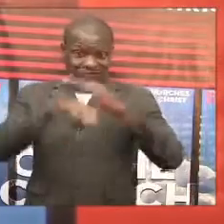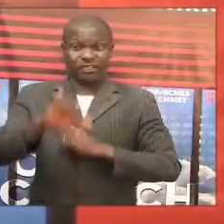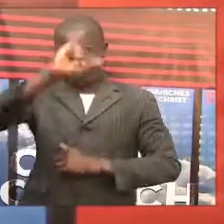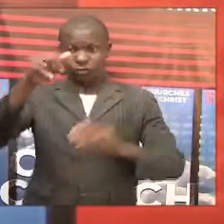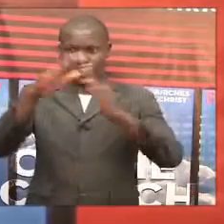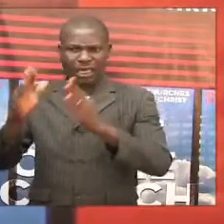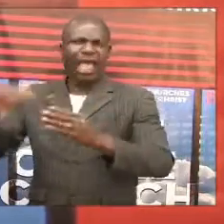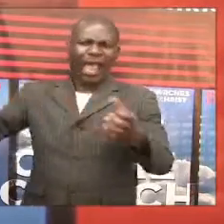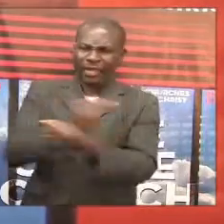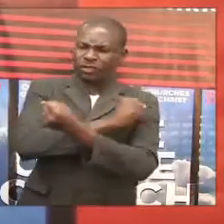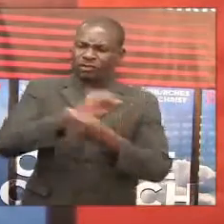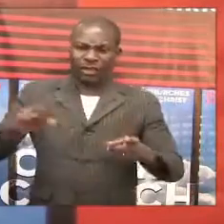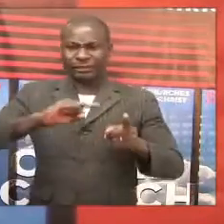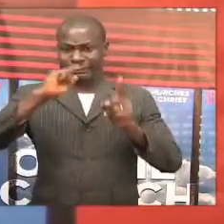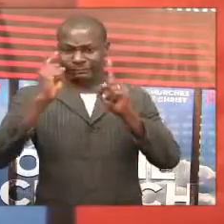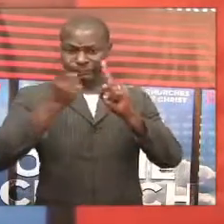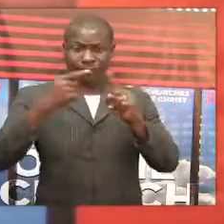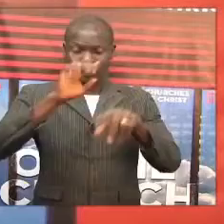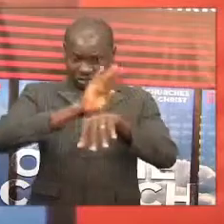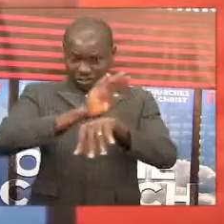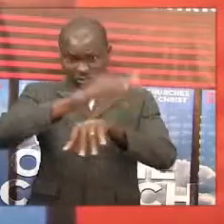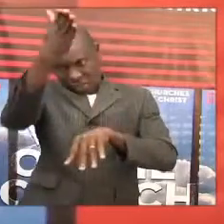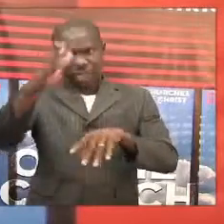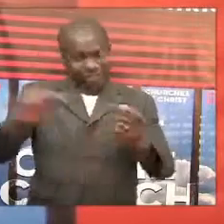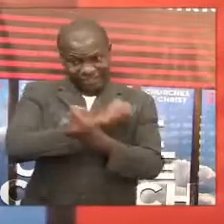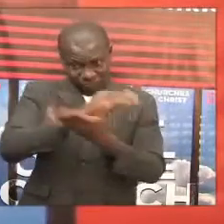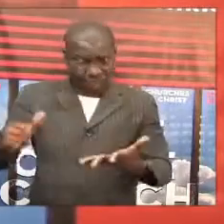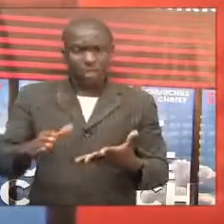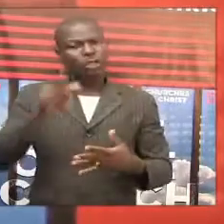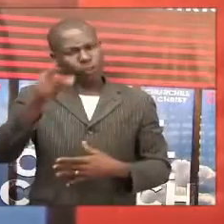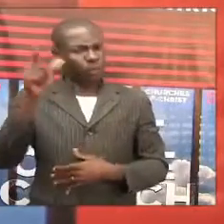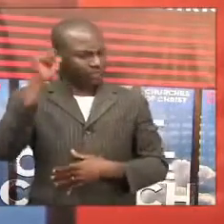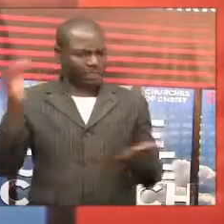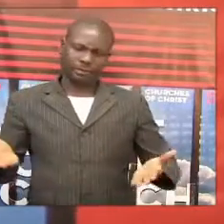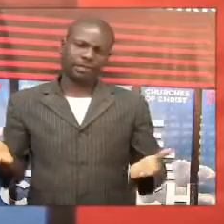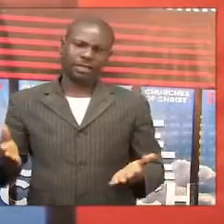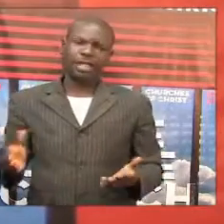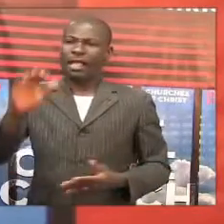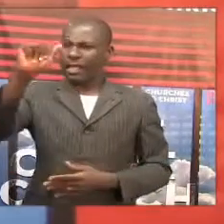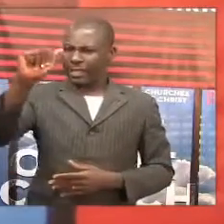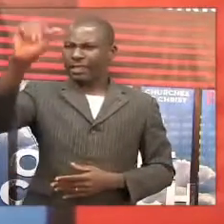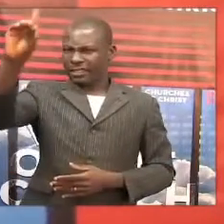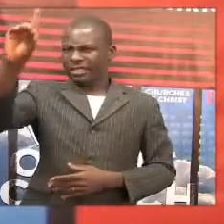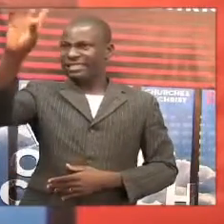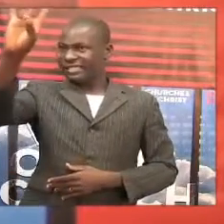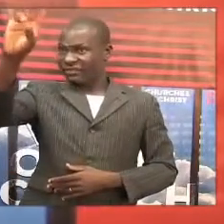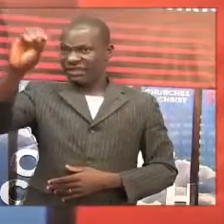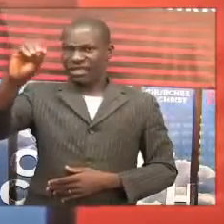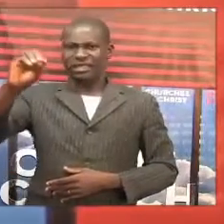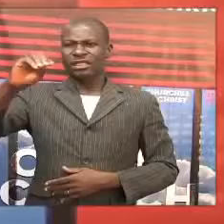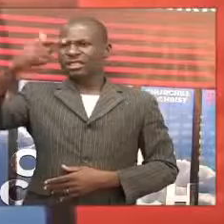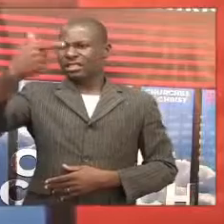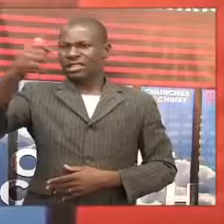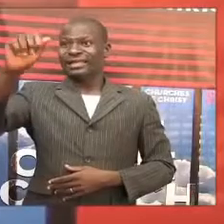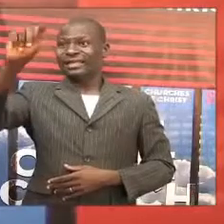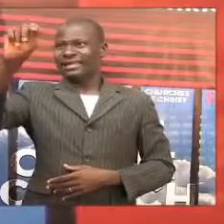no odofopa a wotie me AD 70 ana general Titus e di Roman asoja for ni mas asem